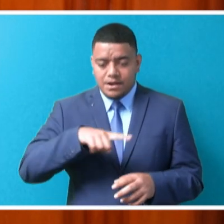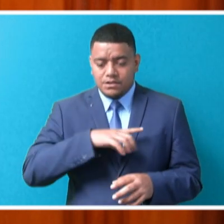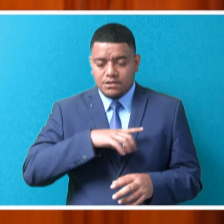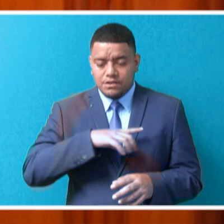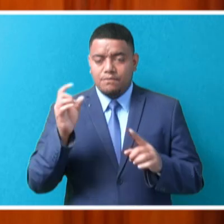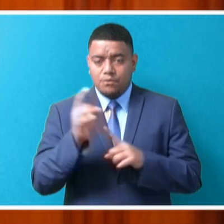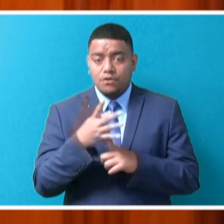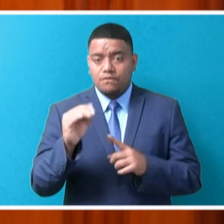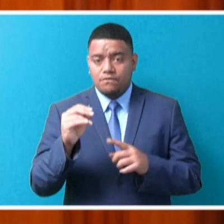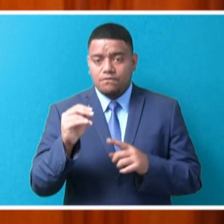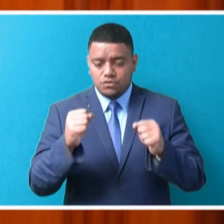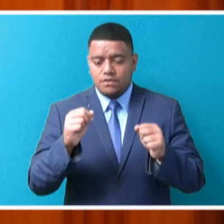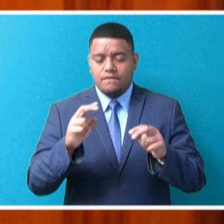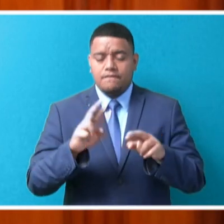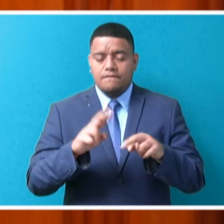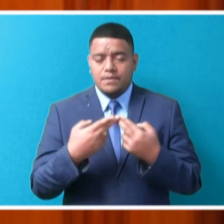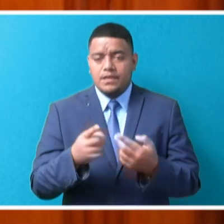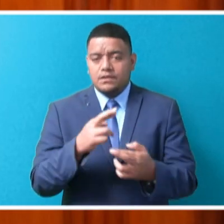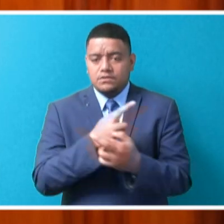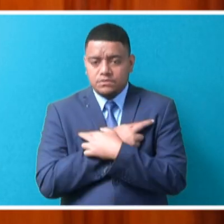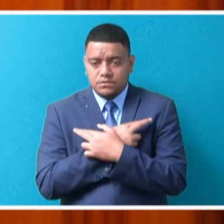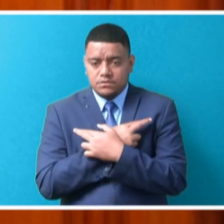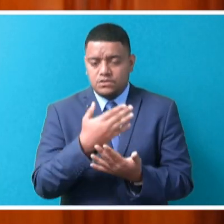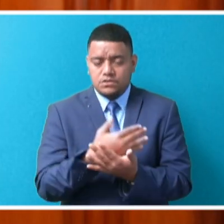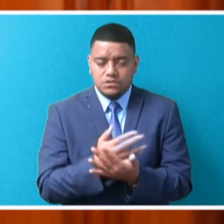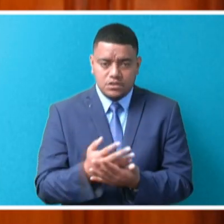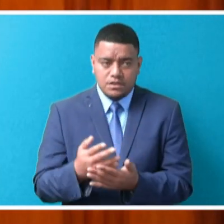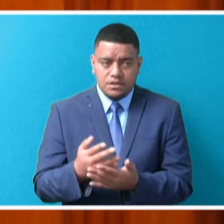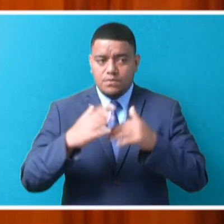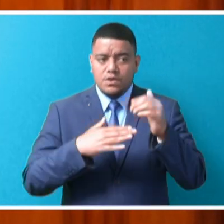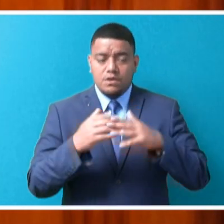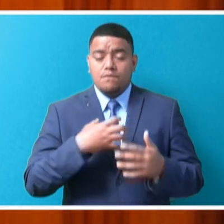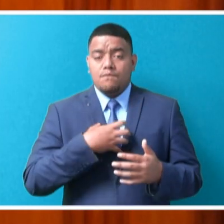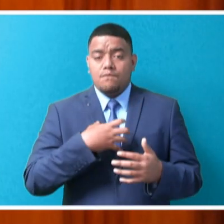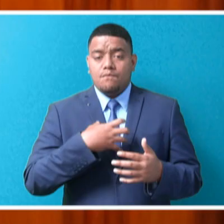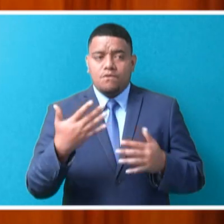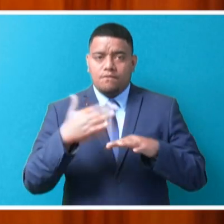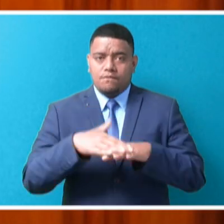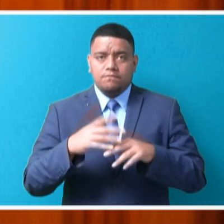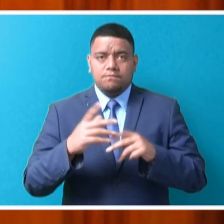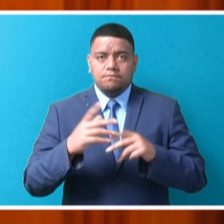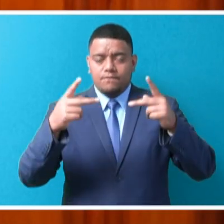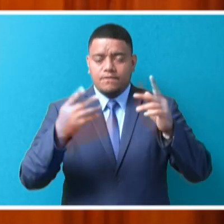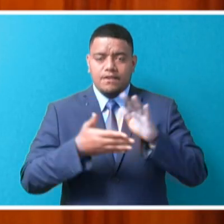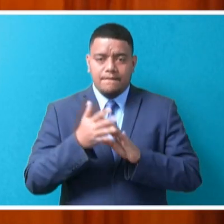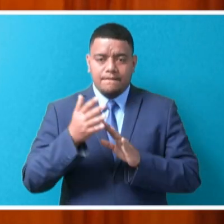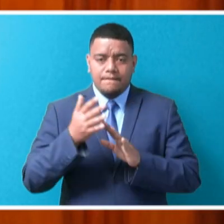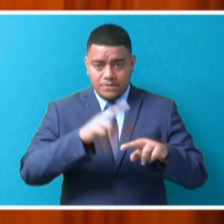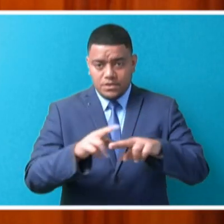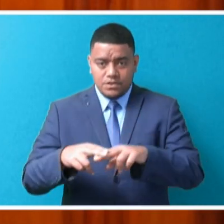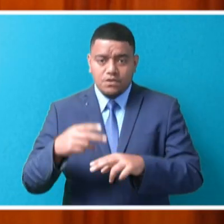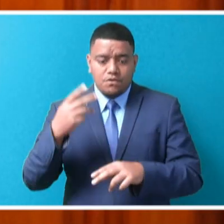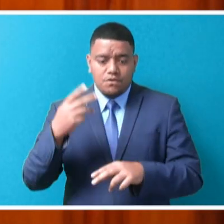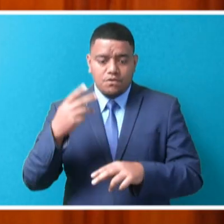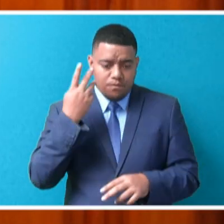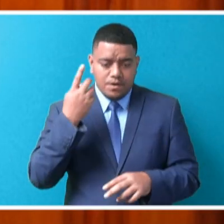families, mutual respect, and shared responsibility in building a more inclusive and prosperous Fiji. To all women and fathers of our